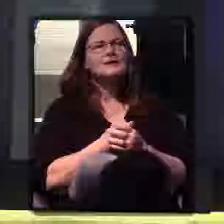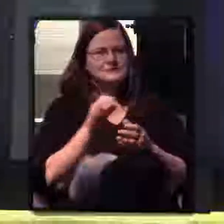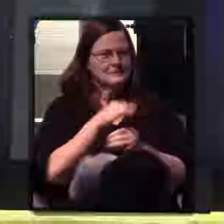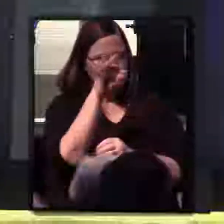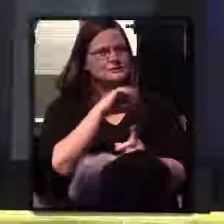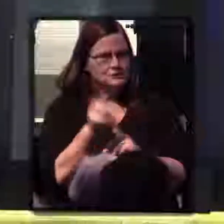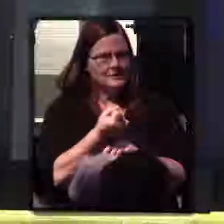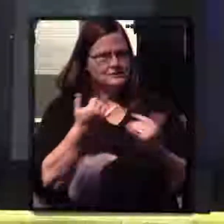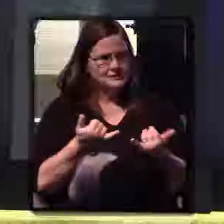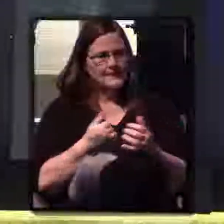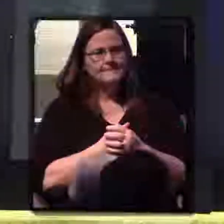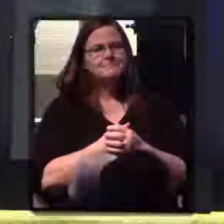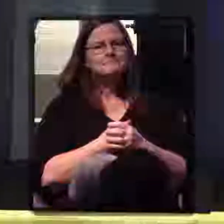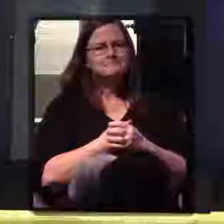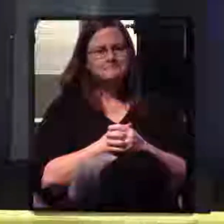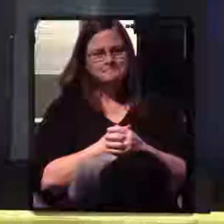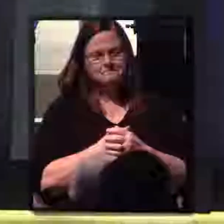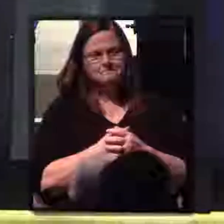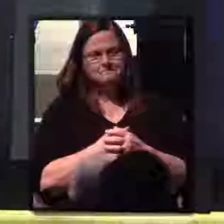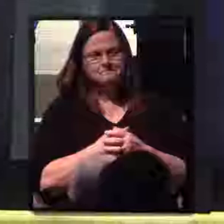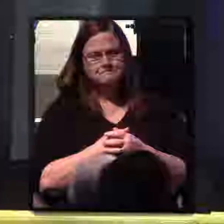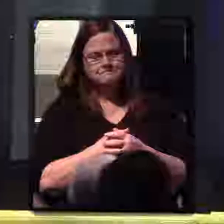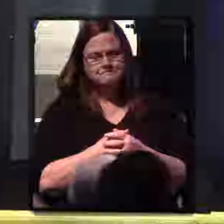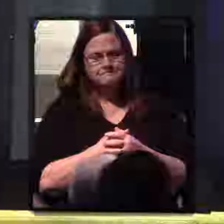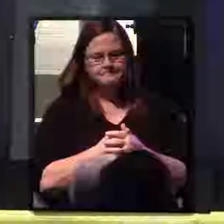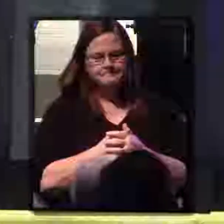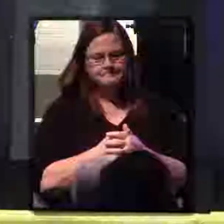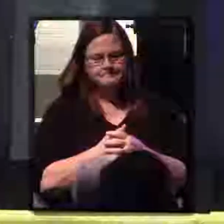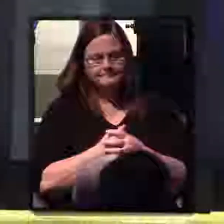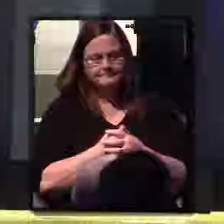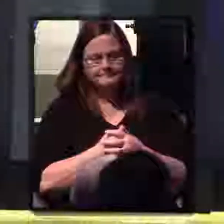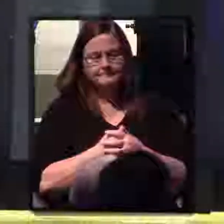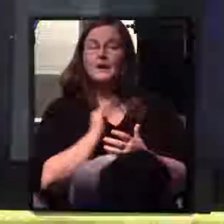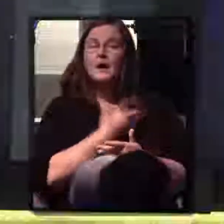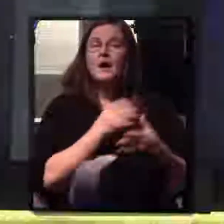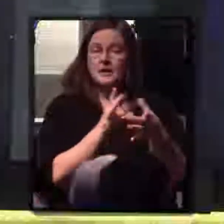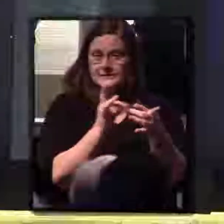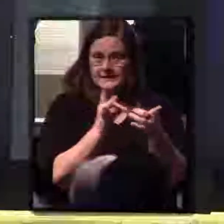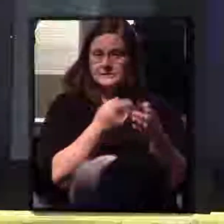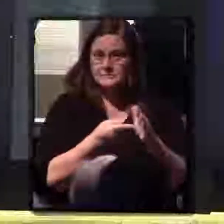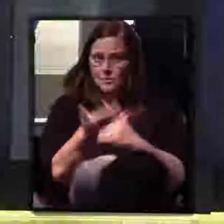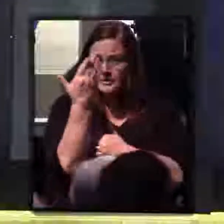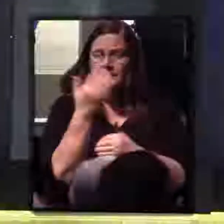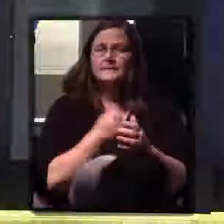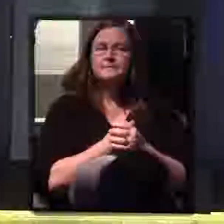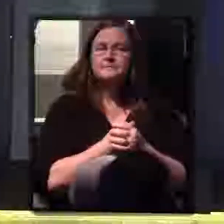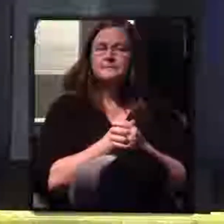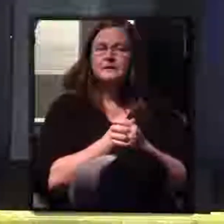is completely insane. And that is where we are spiritually. That is where we are spiritually. And